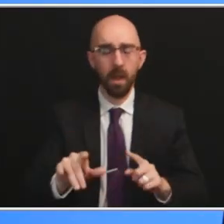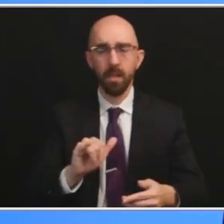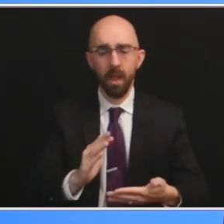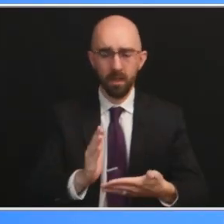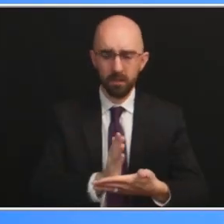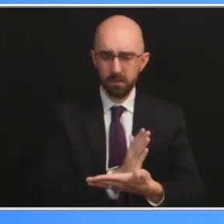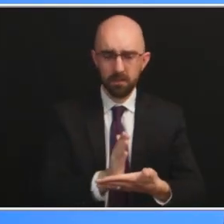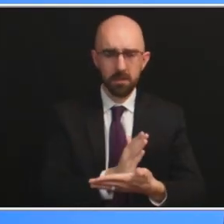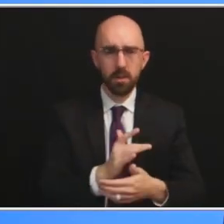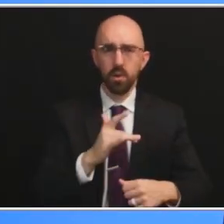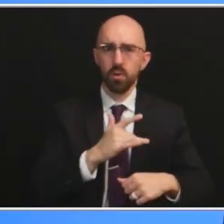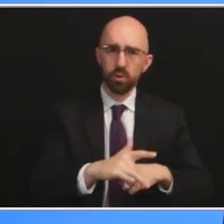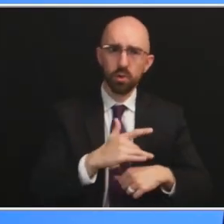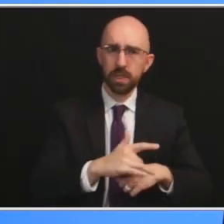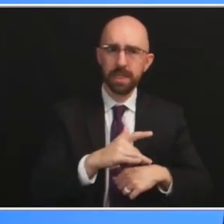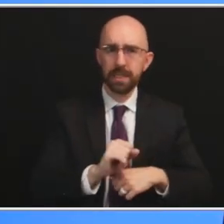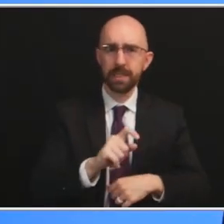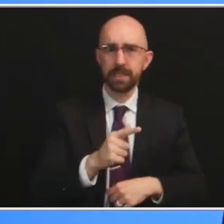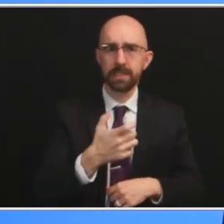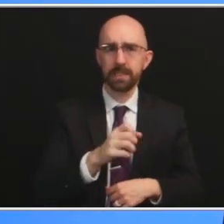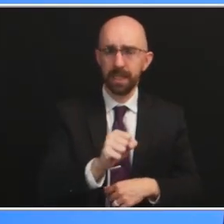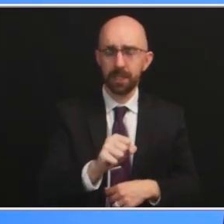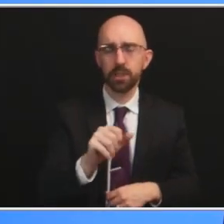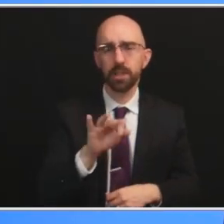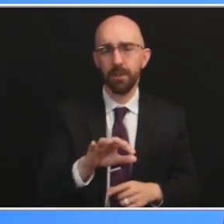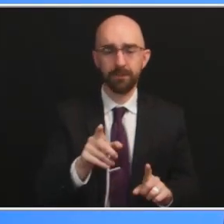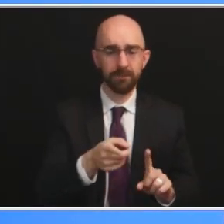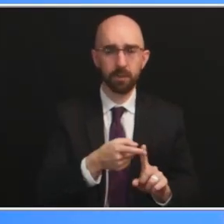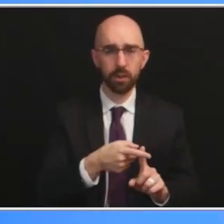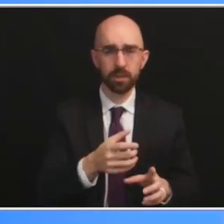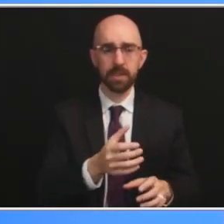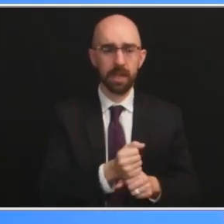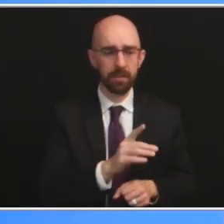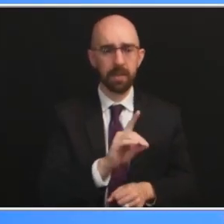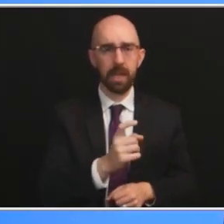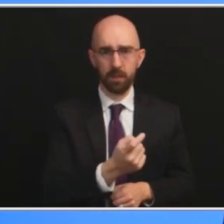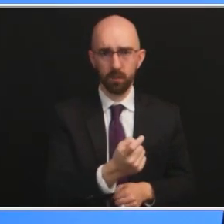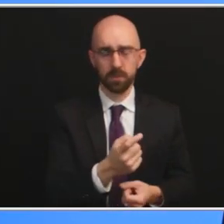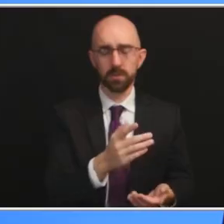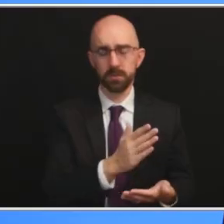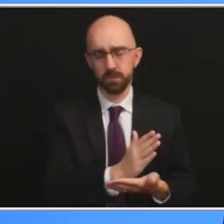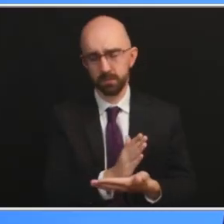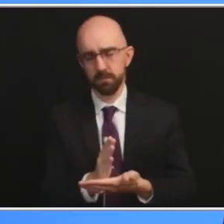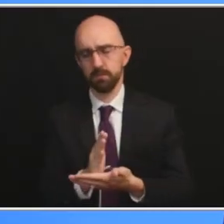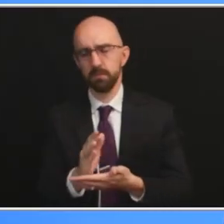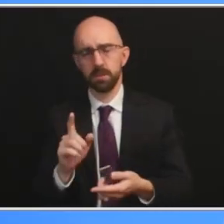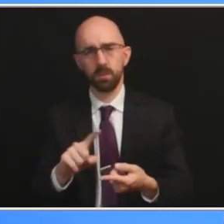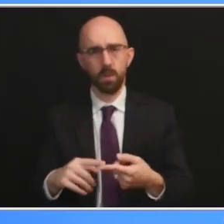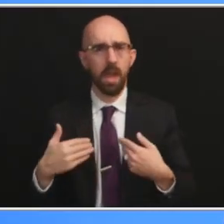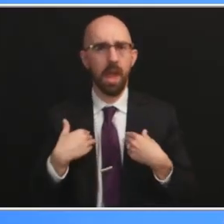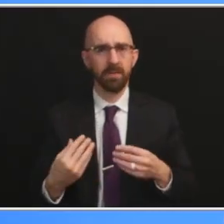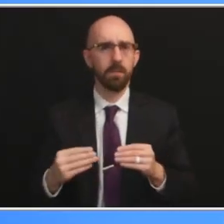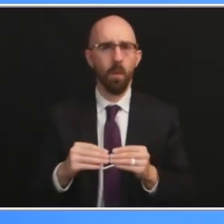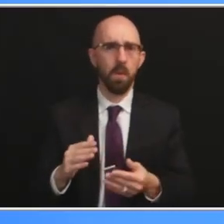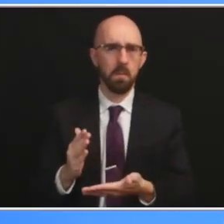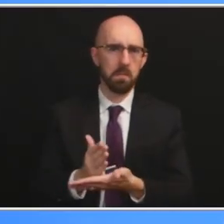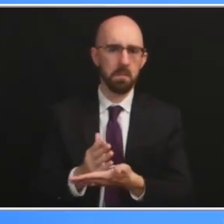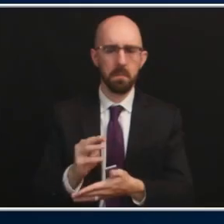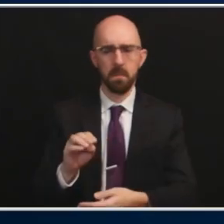early stage of first getting an Alzheimer's diagnosis to having a more moderate